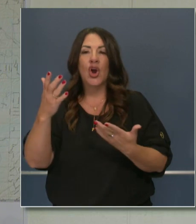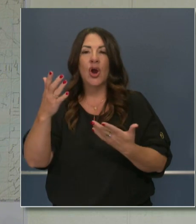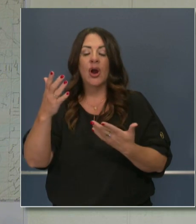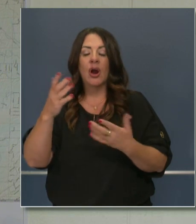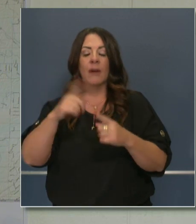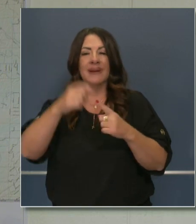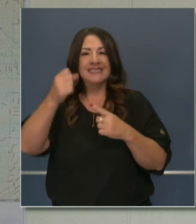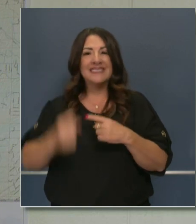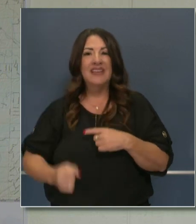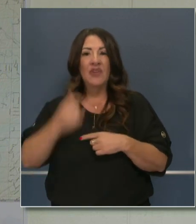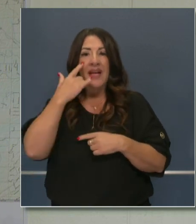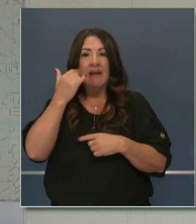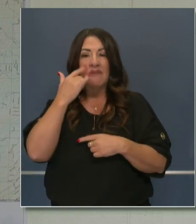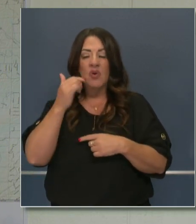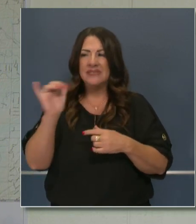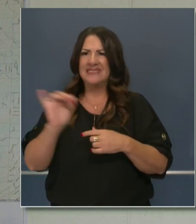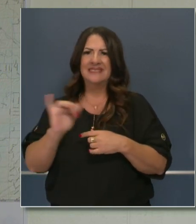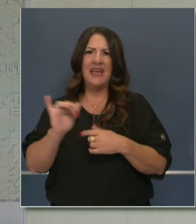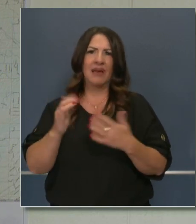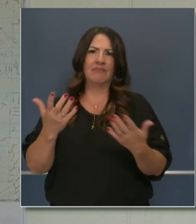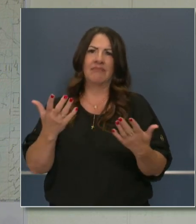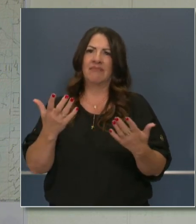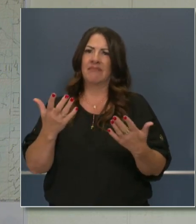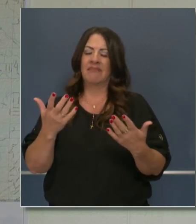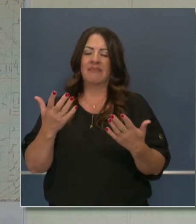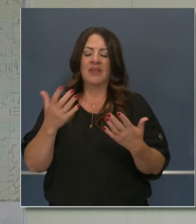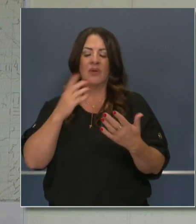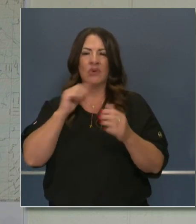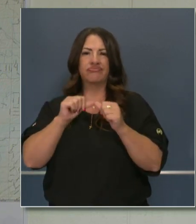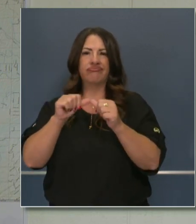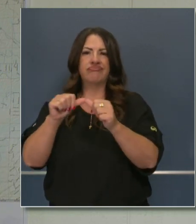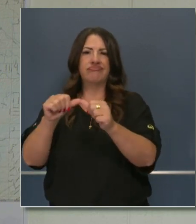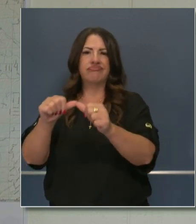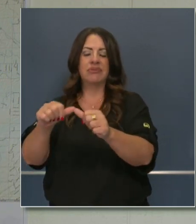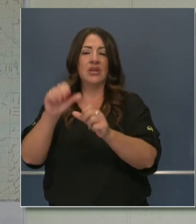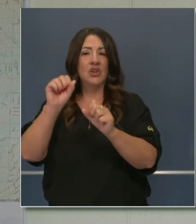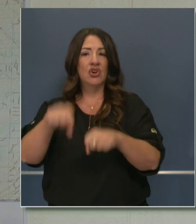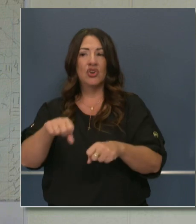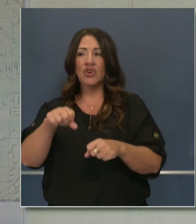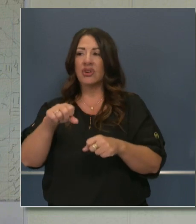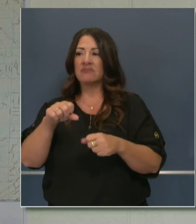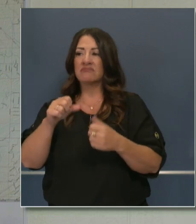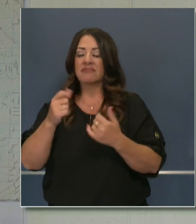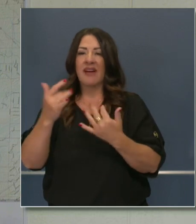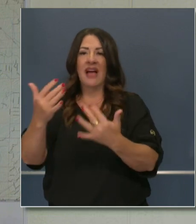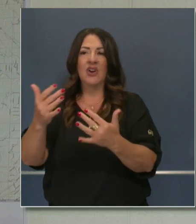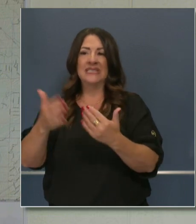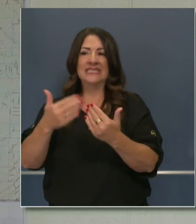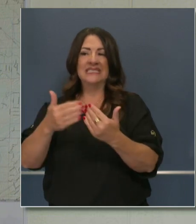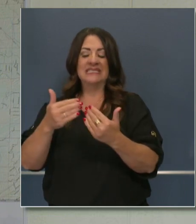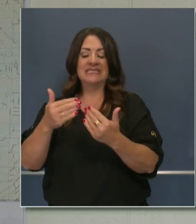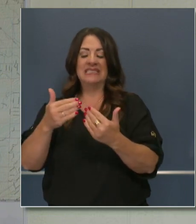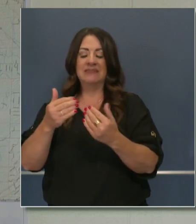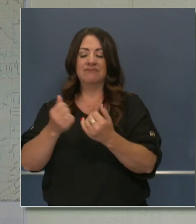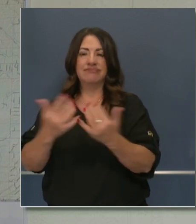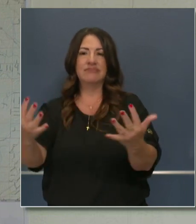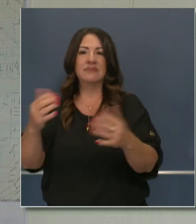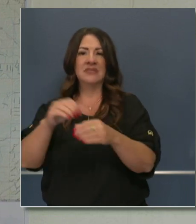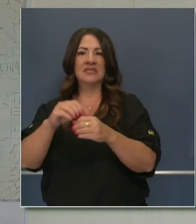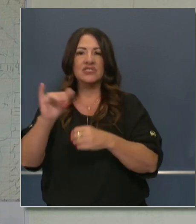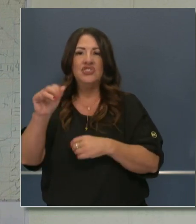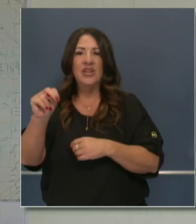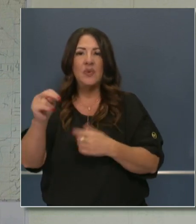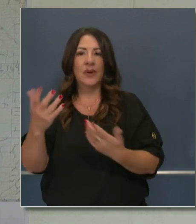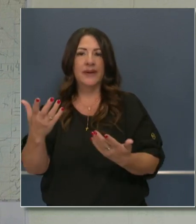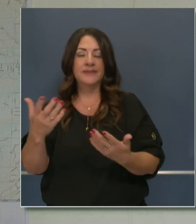state, we're looking even further on than that, December, possibly into January. So all of that is